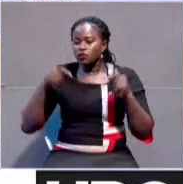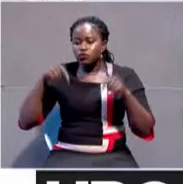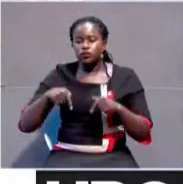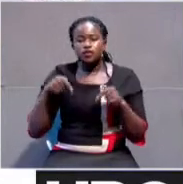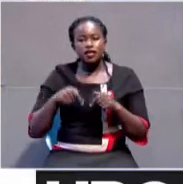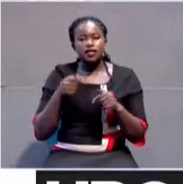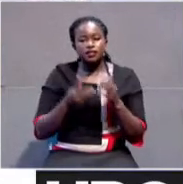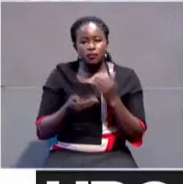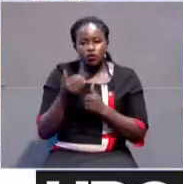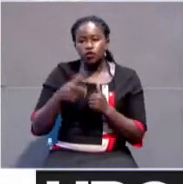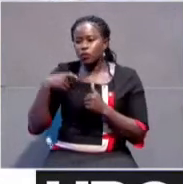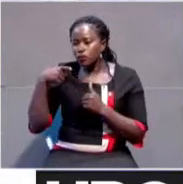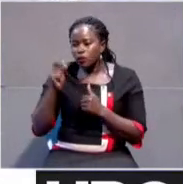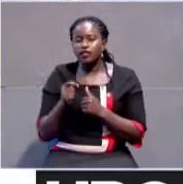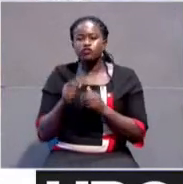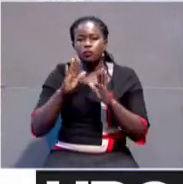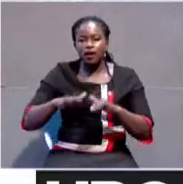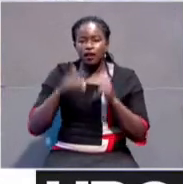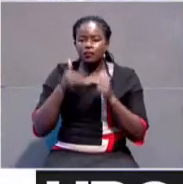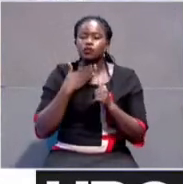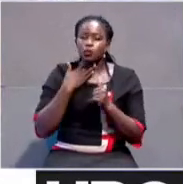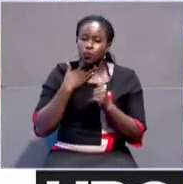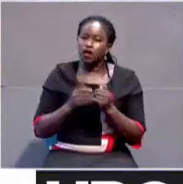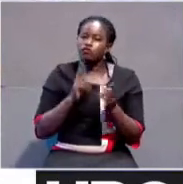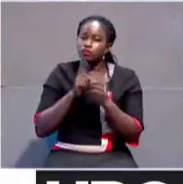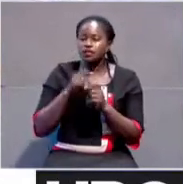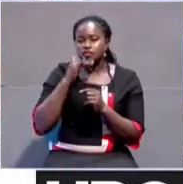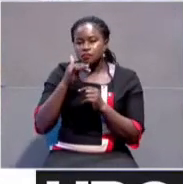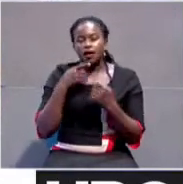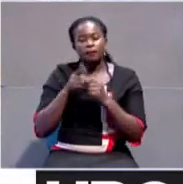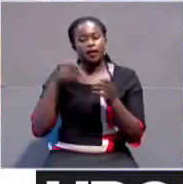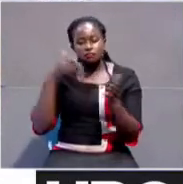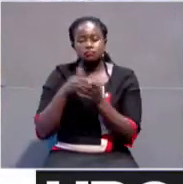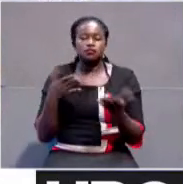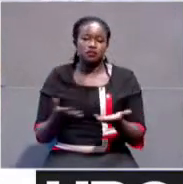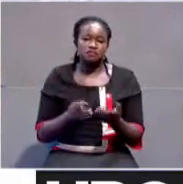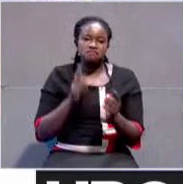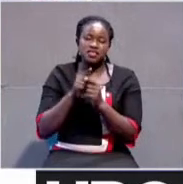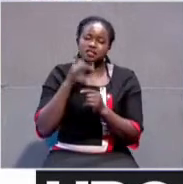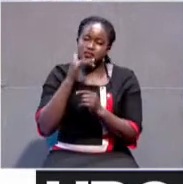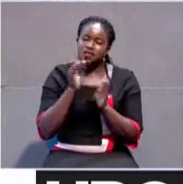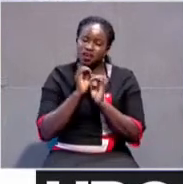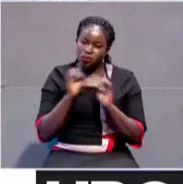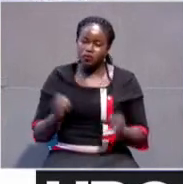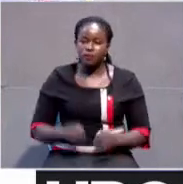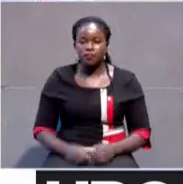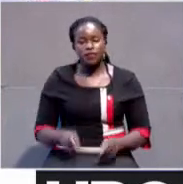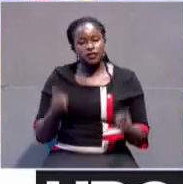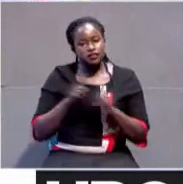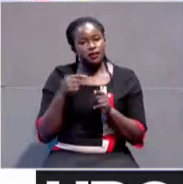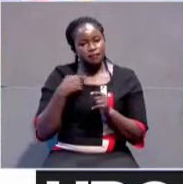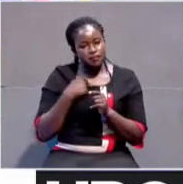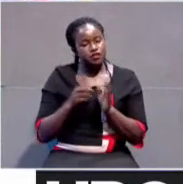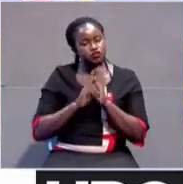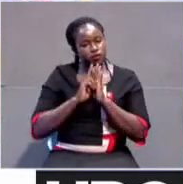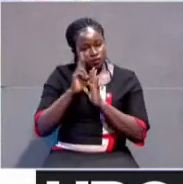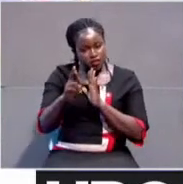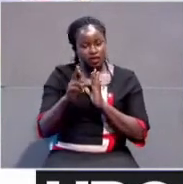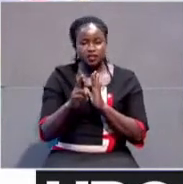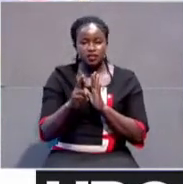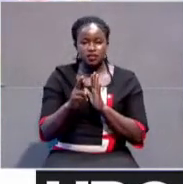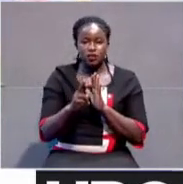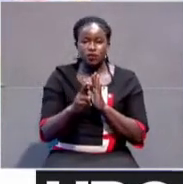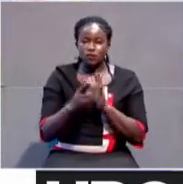demand to see the speaker, but we would not see the speaker. So I therefore, on behalf and on my